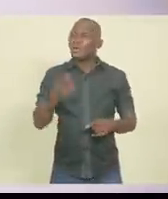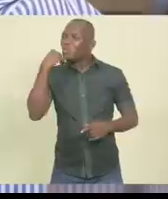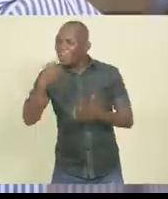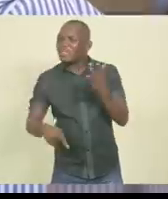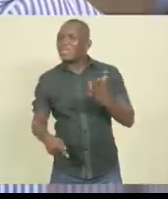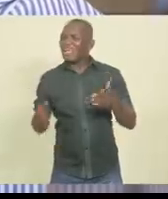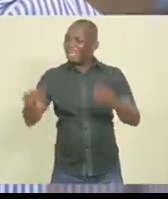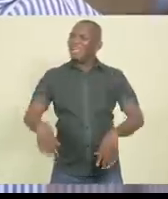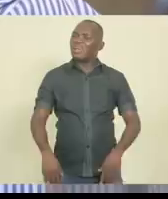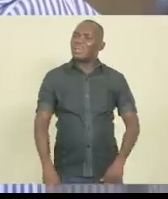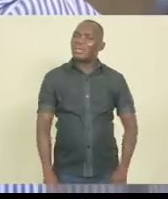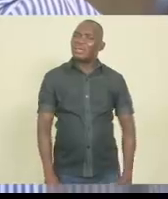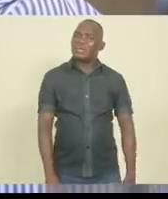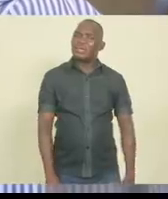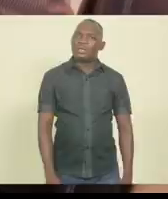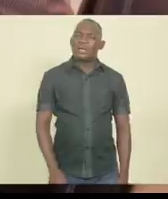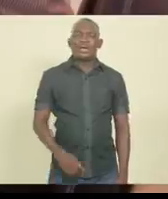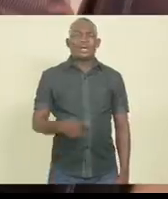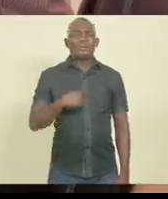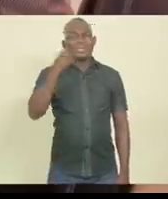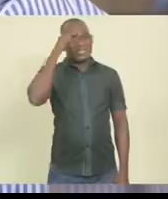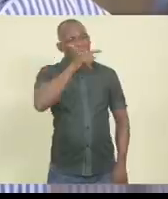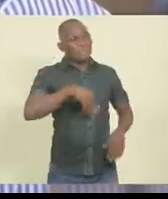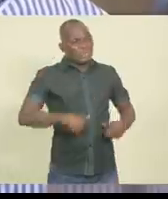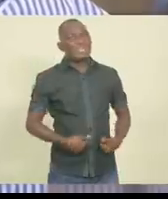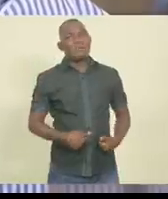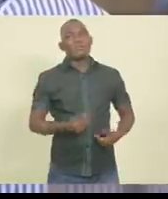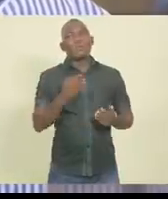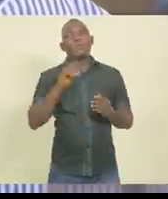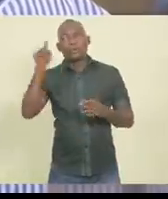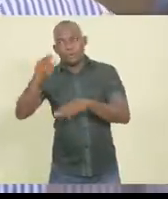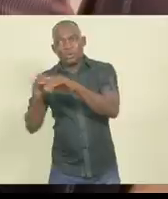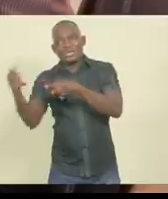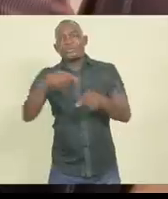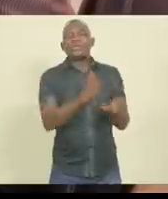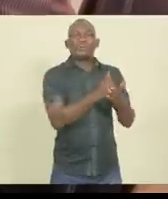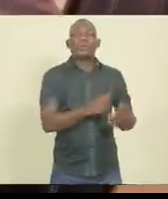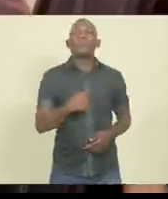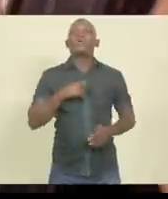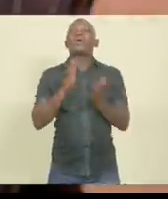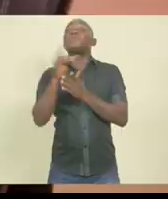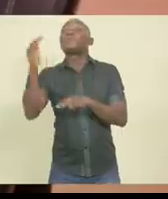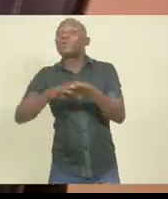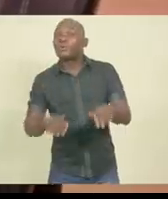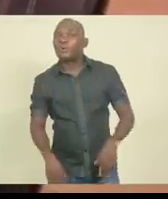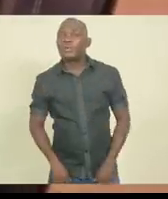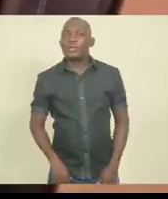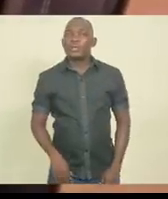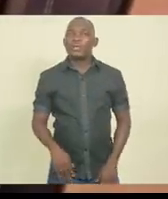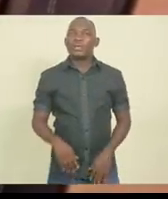you? I thought you were tired, so I wanted to be of help. Did I ask you anything? You called me,